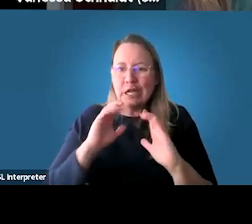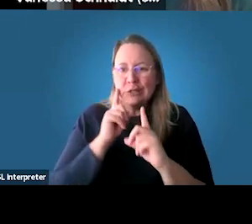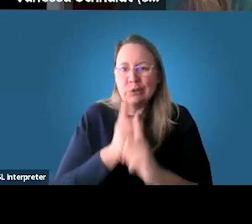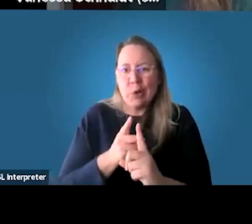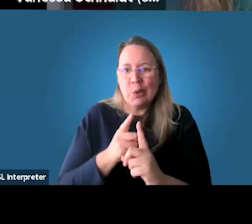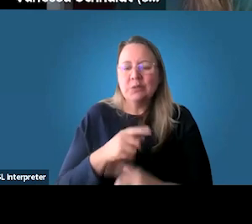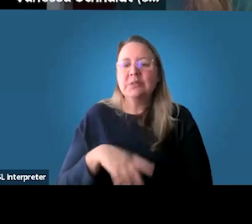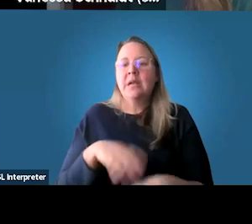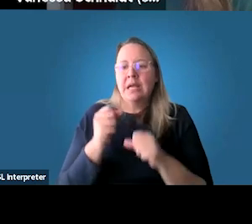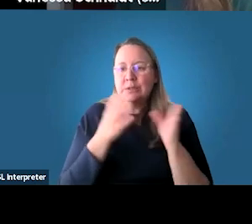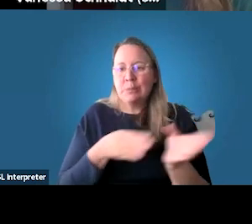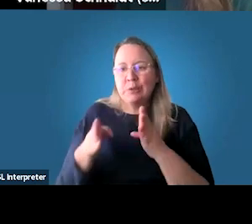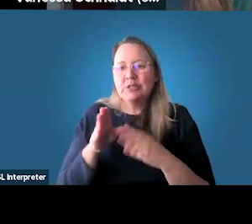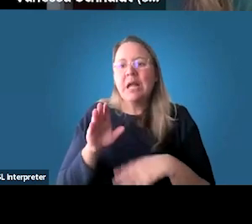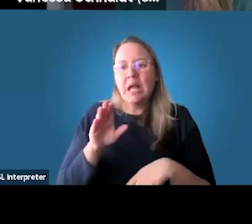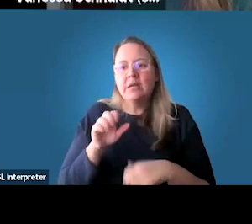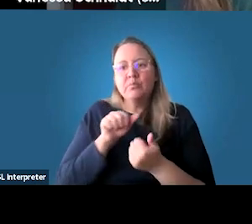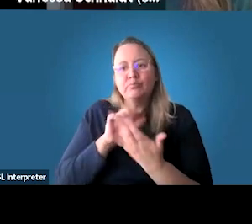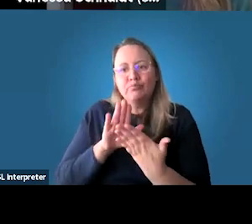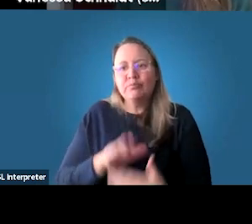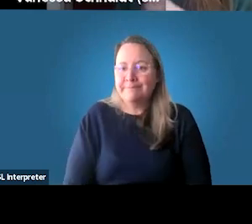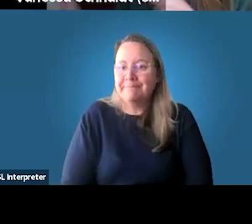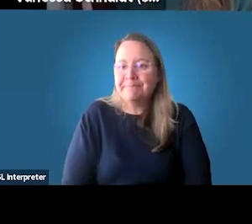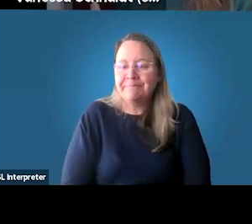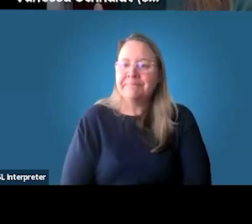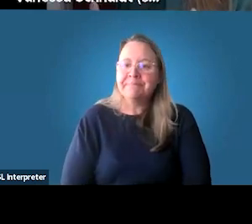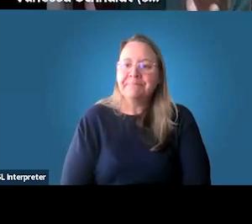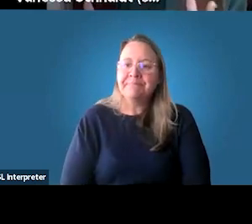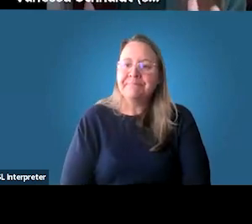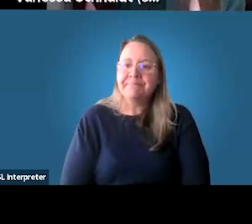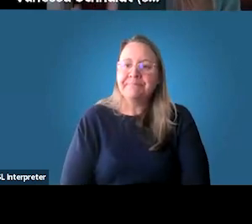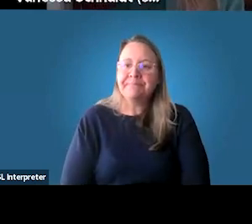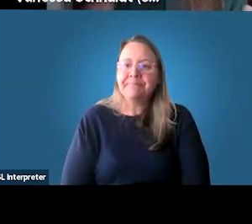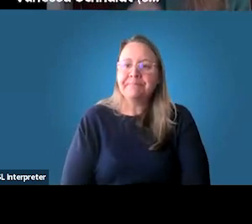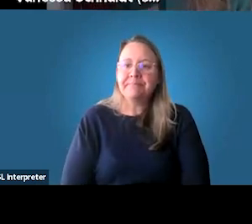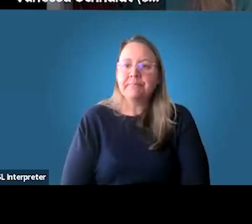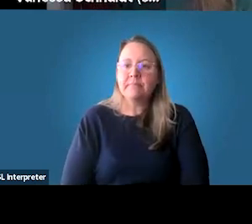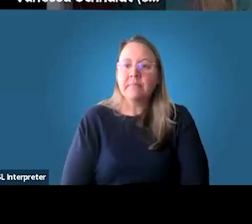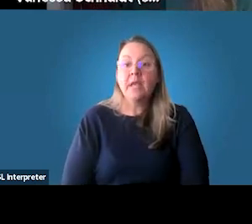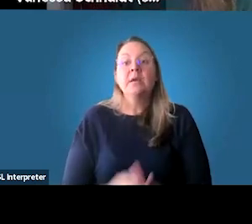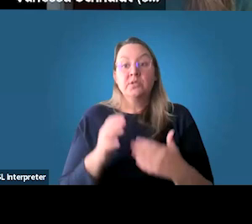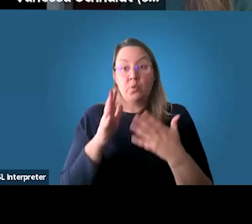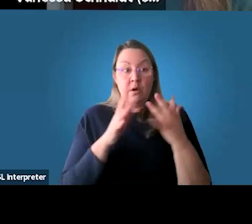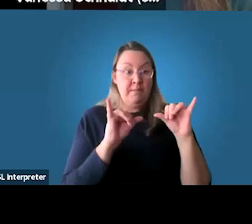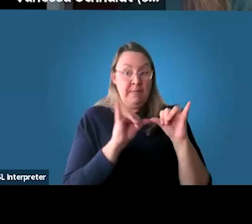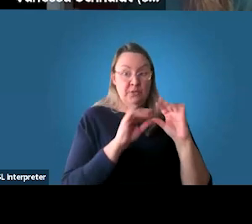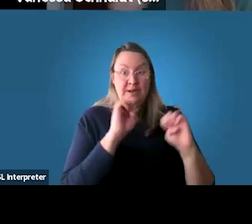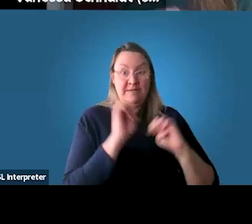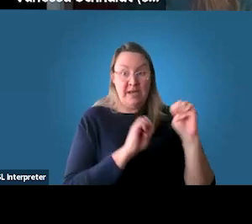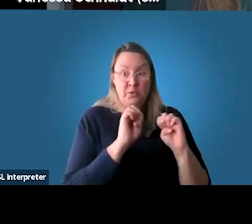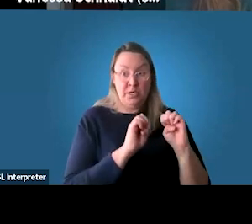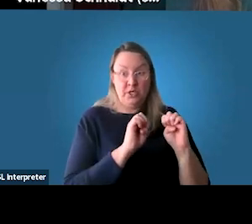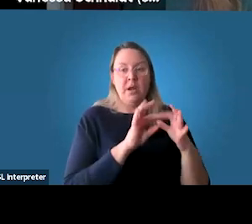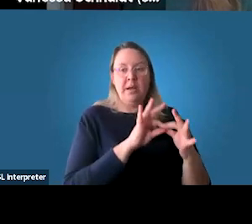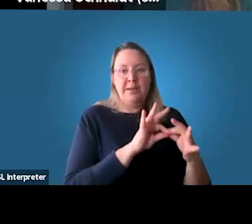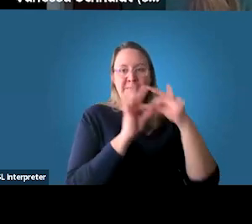objectives, strategies, and tactics. And then ultimately, we'll want to connect our measurement and evaluation efforts